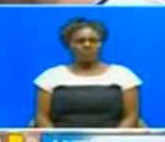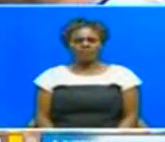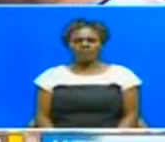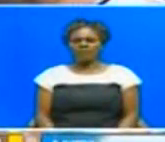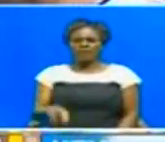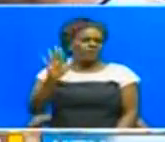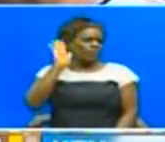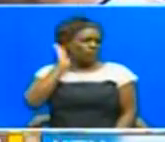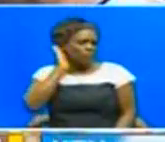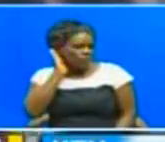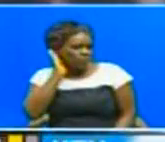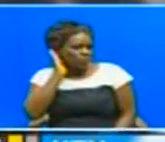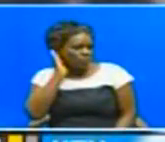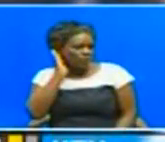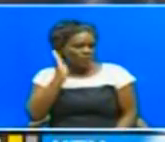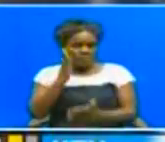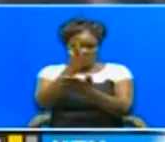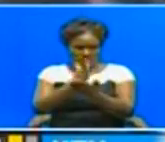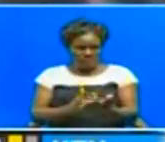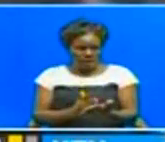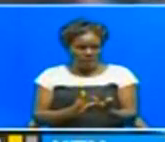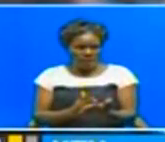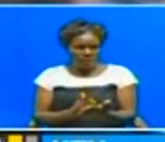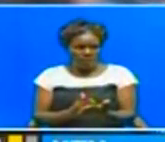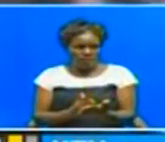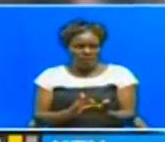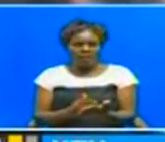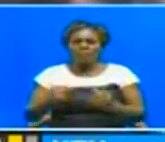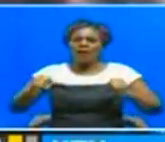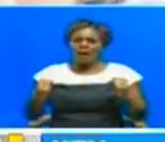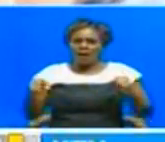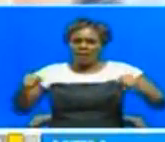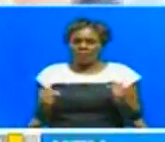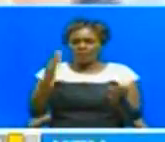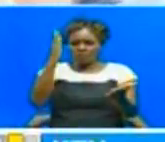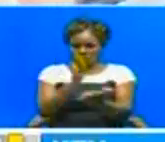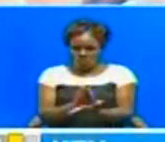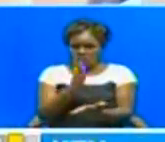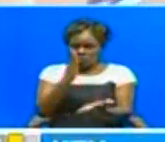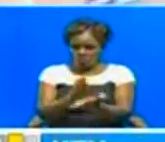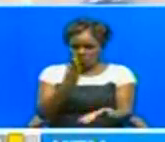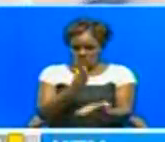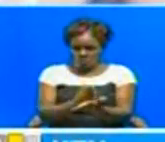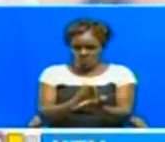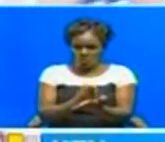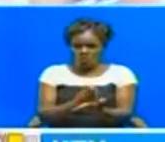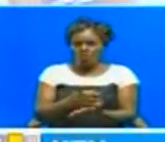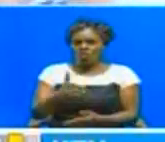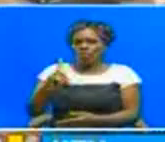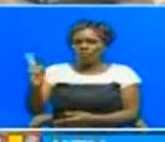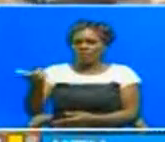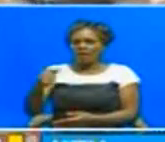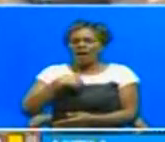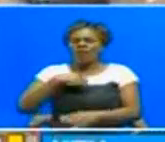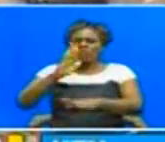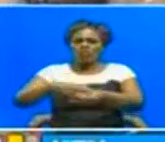Attentively, they listened to every word, some even barely holding back their excitement. Indeed, the man sent from the office of the president came bearing